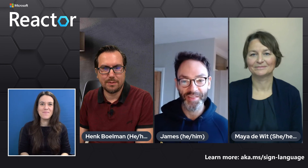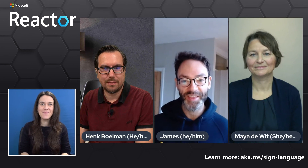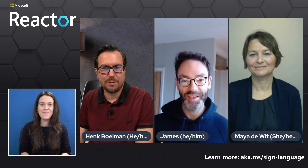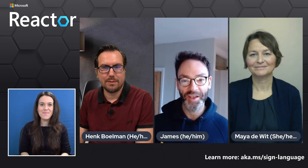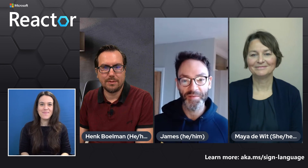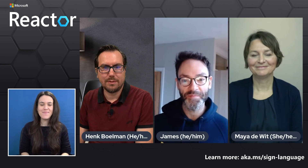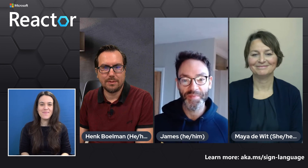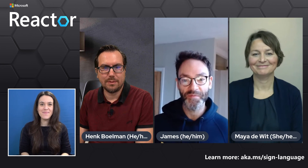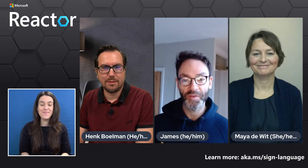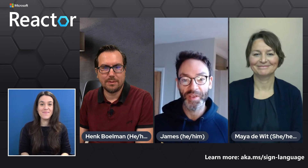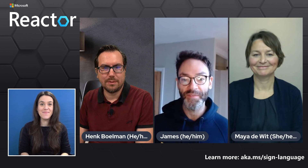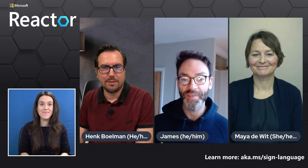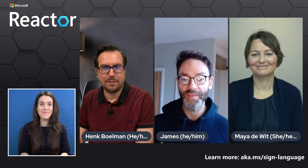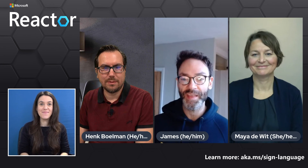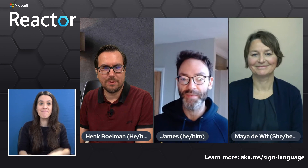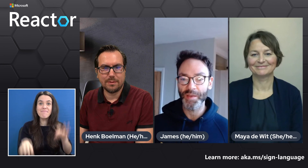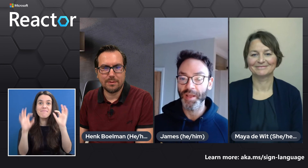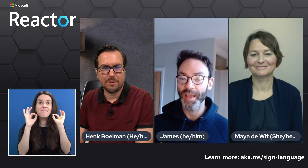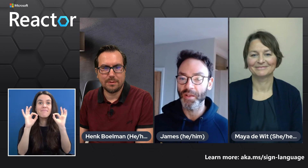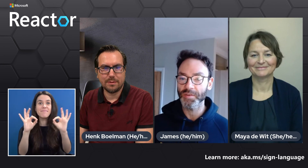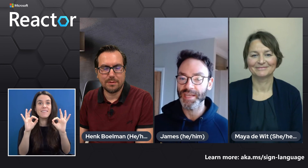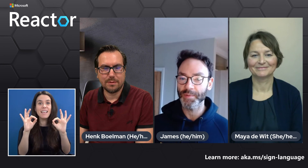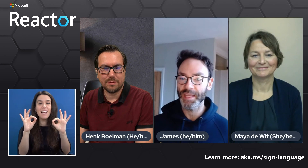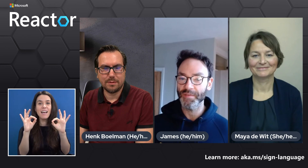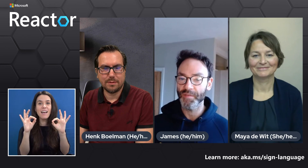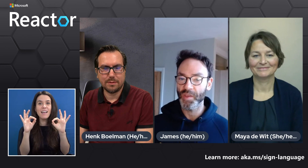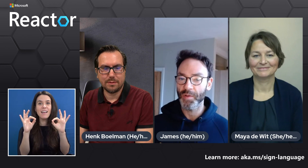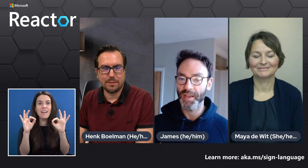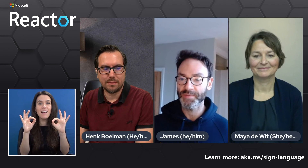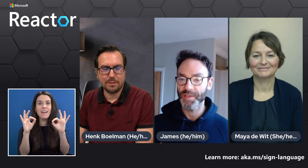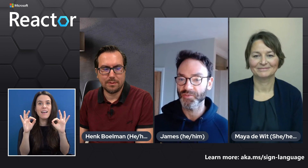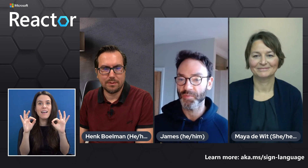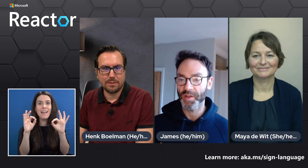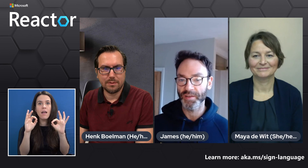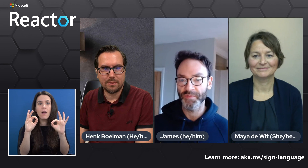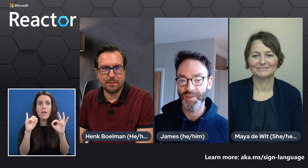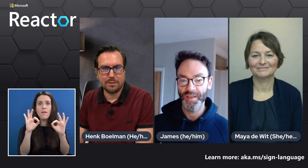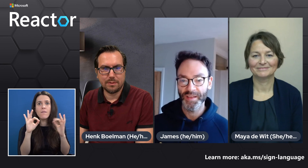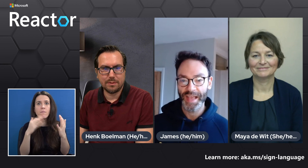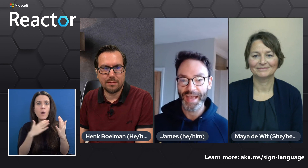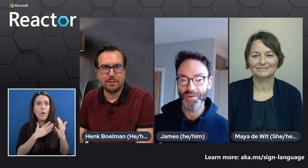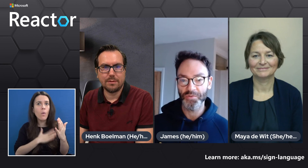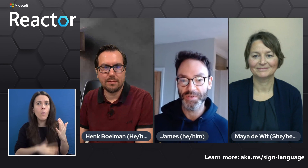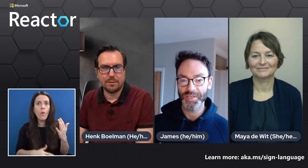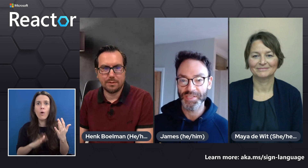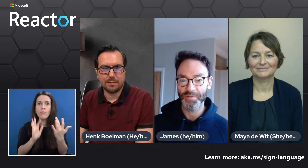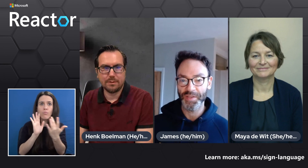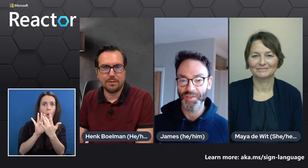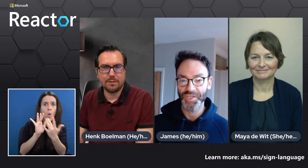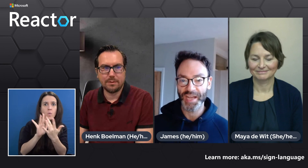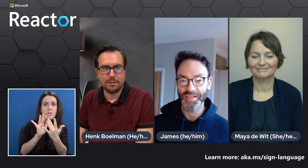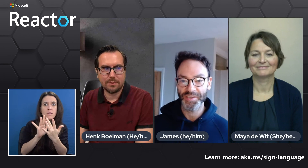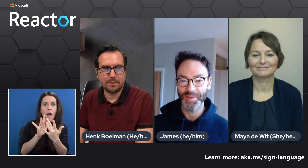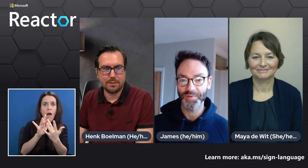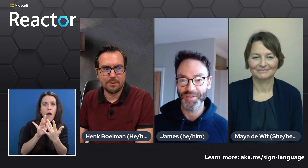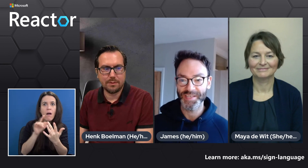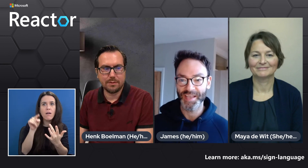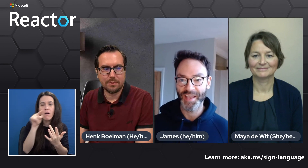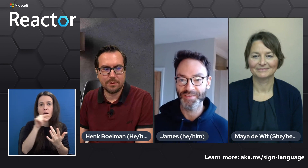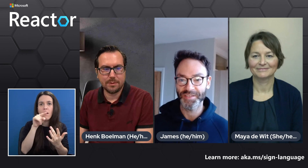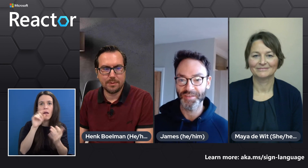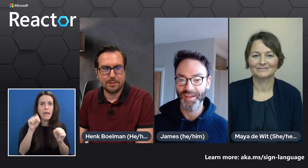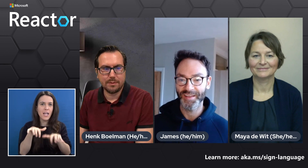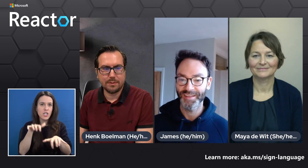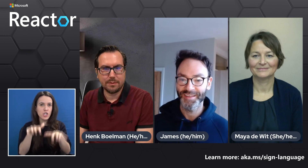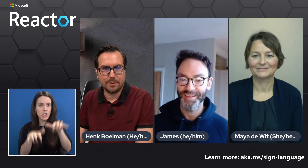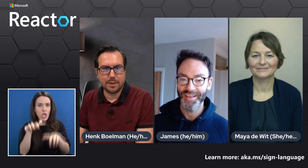Great. I think folk, if they want to get in contact with either of you, I guess we can drop kind of handles and so on in the chat so people can see